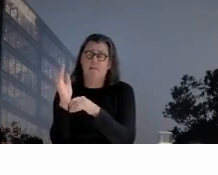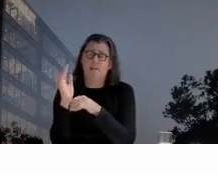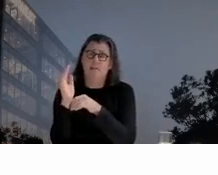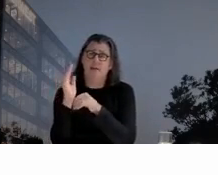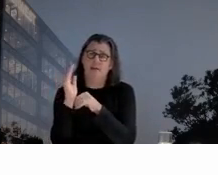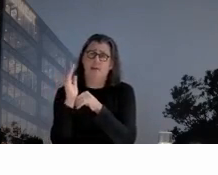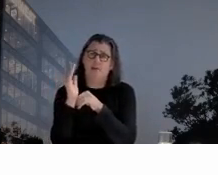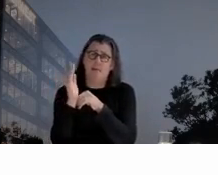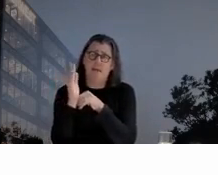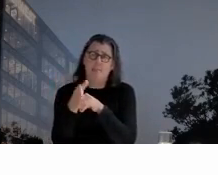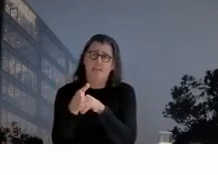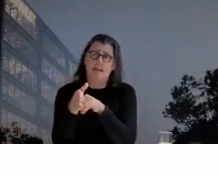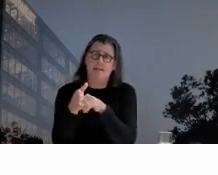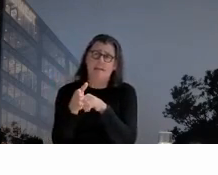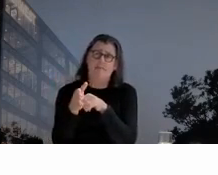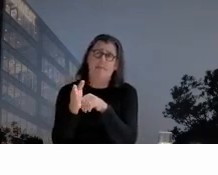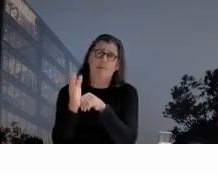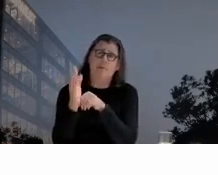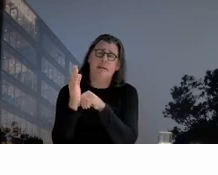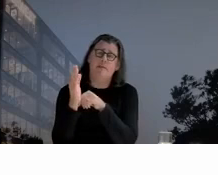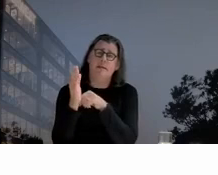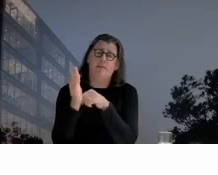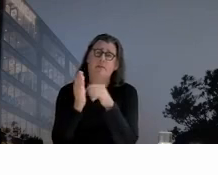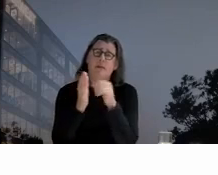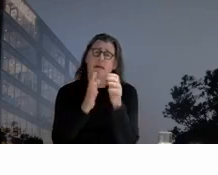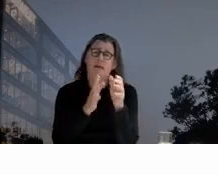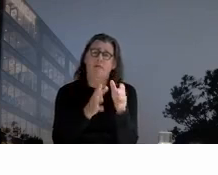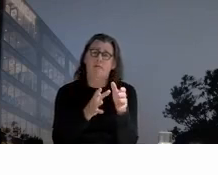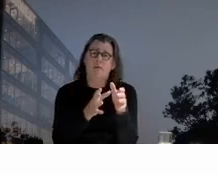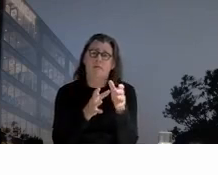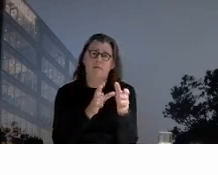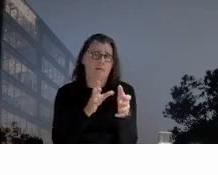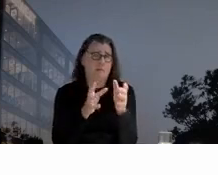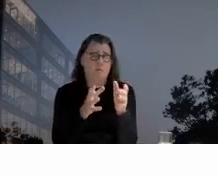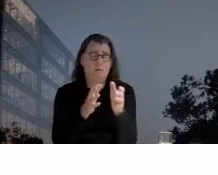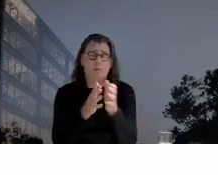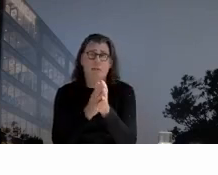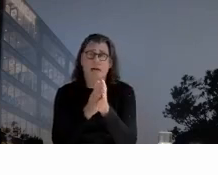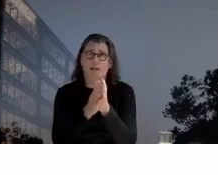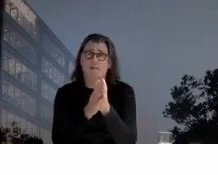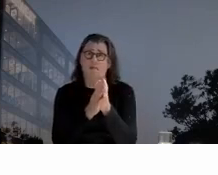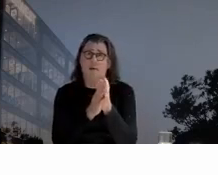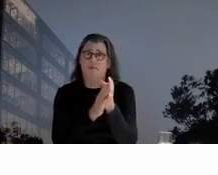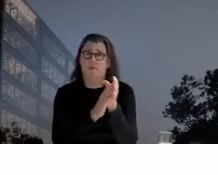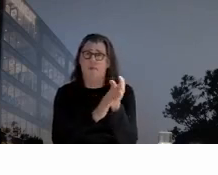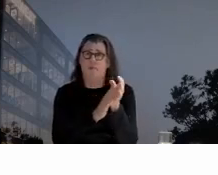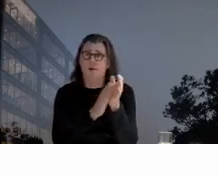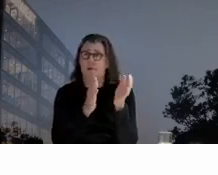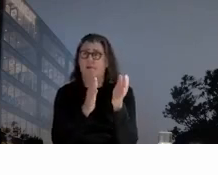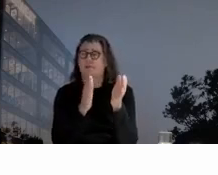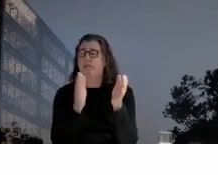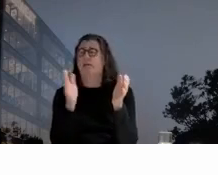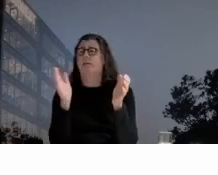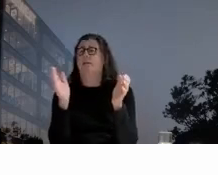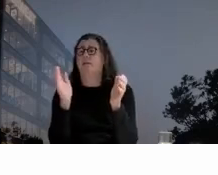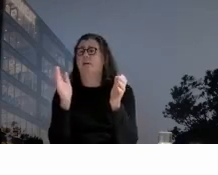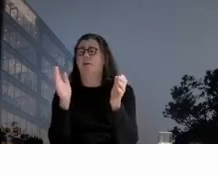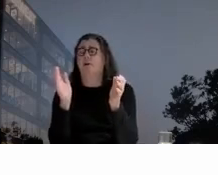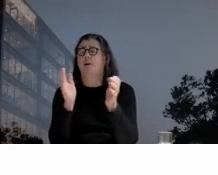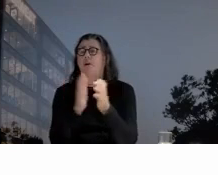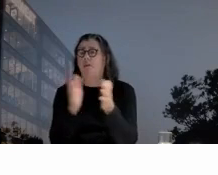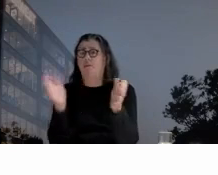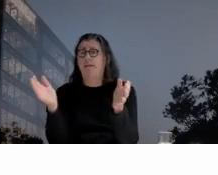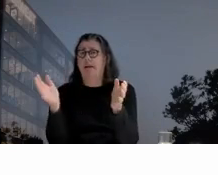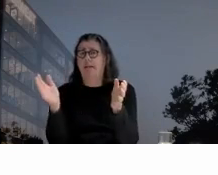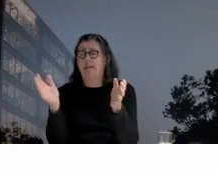which is publicly available, the EPIC data set, which is publicly available, and Greenbook, which is subscription data that we've got from Greenbook.